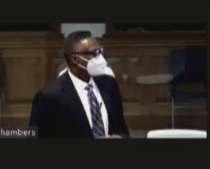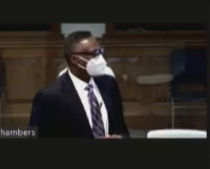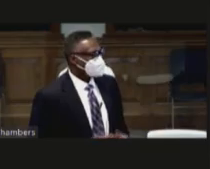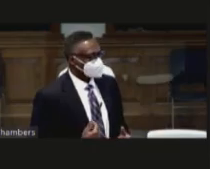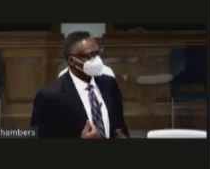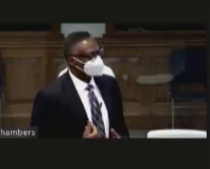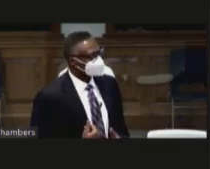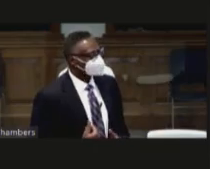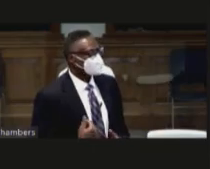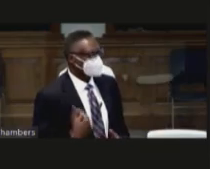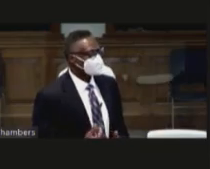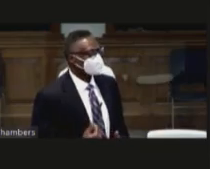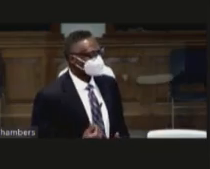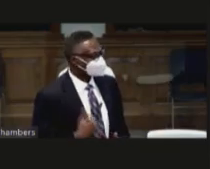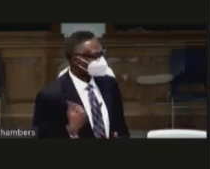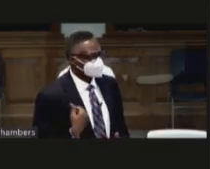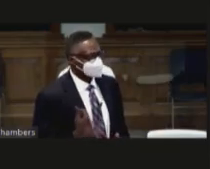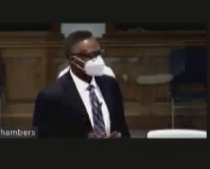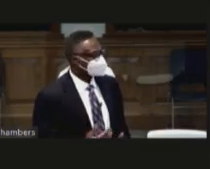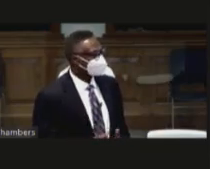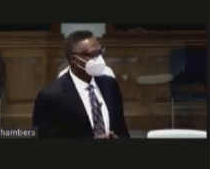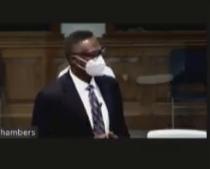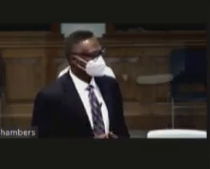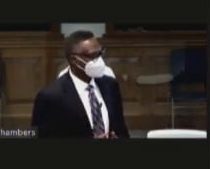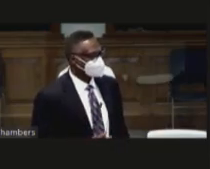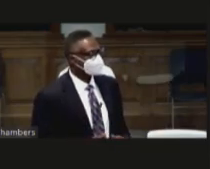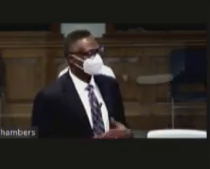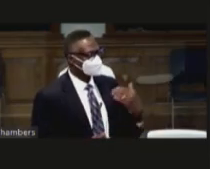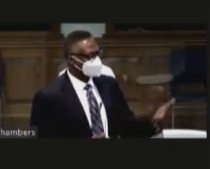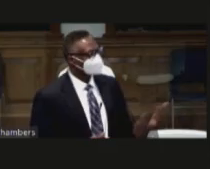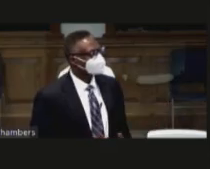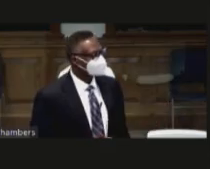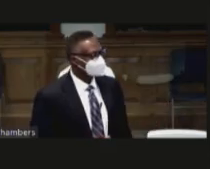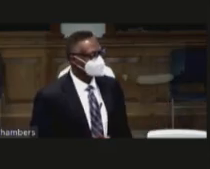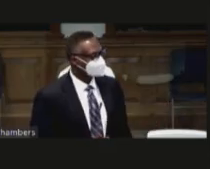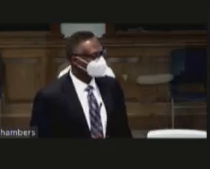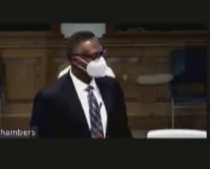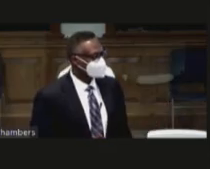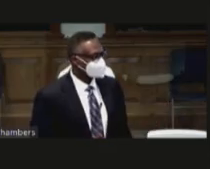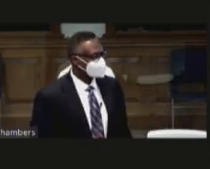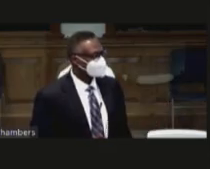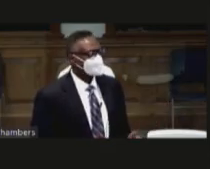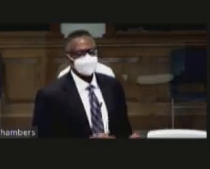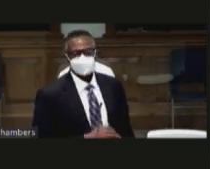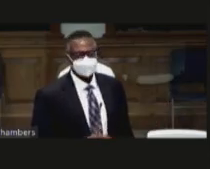And as you can see, looking from the driveway into St. Andrew's over to the Still Point property, you